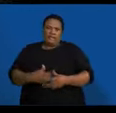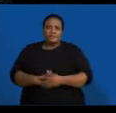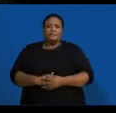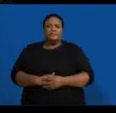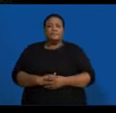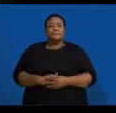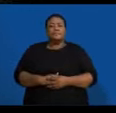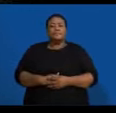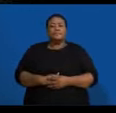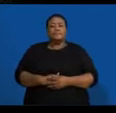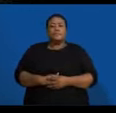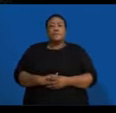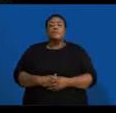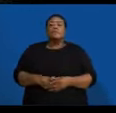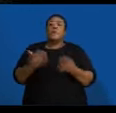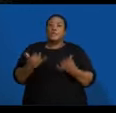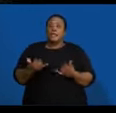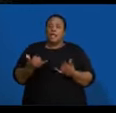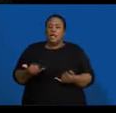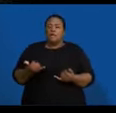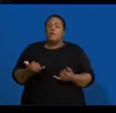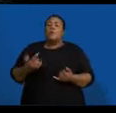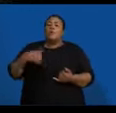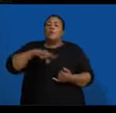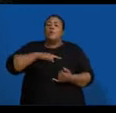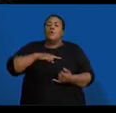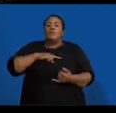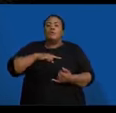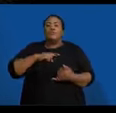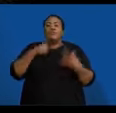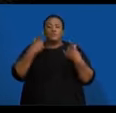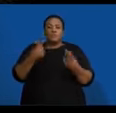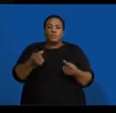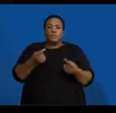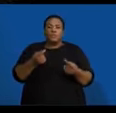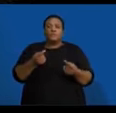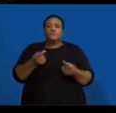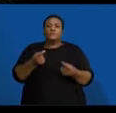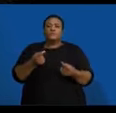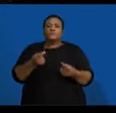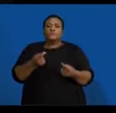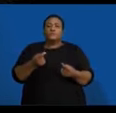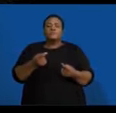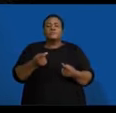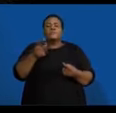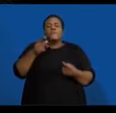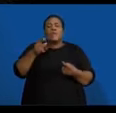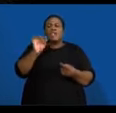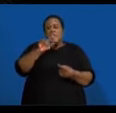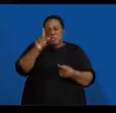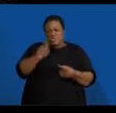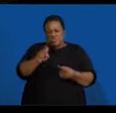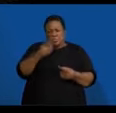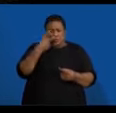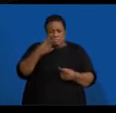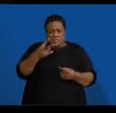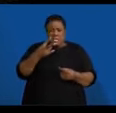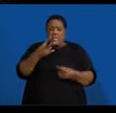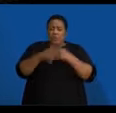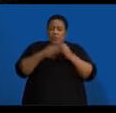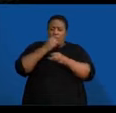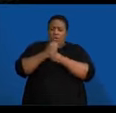Now, we're going to look at a concept that we found to be a problem over the years from the past papers,